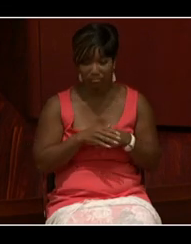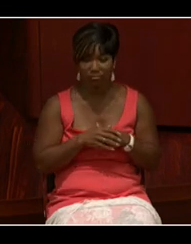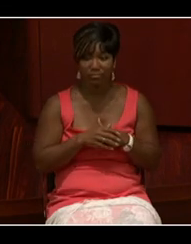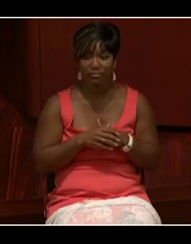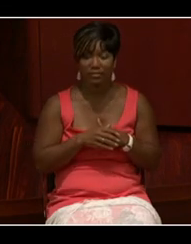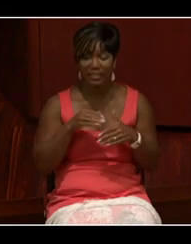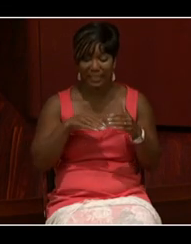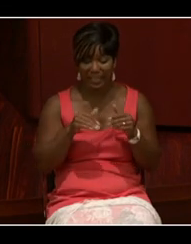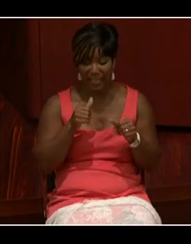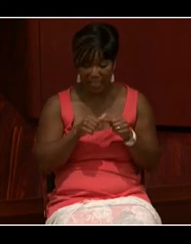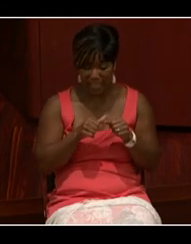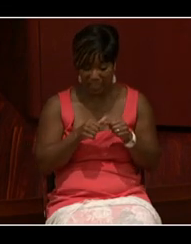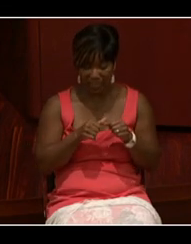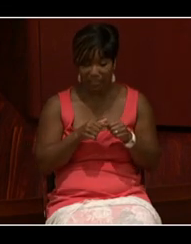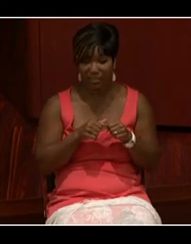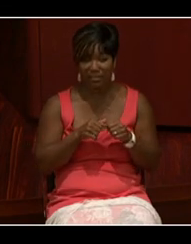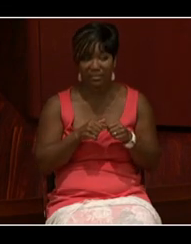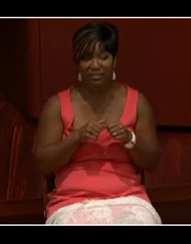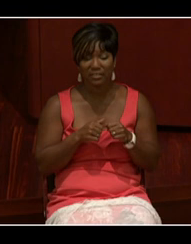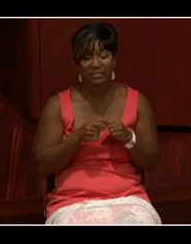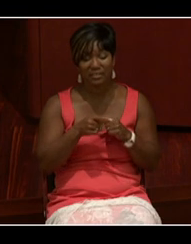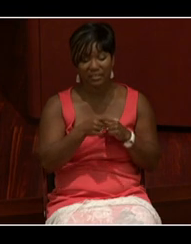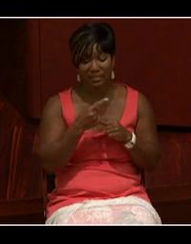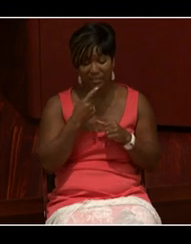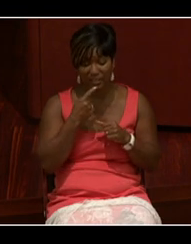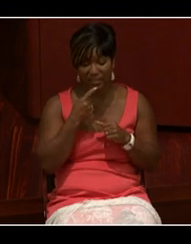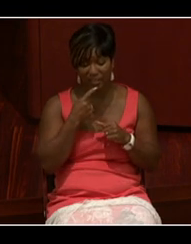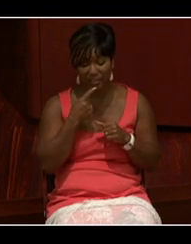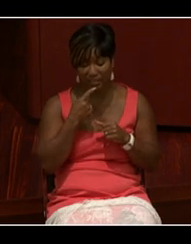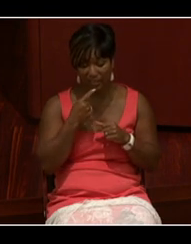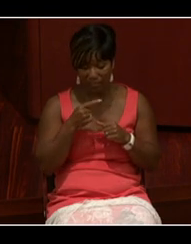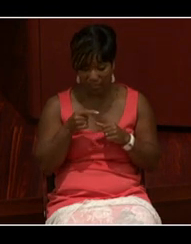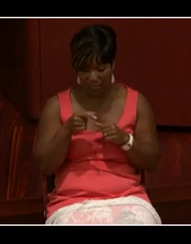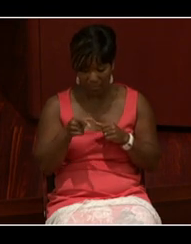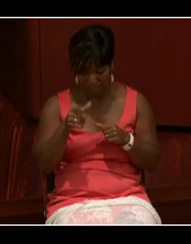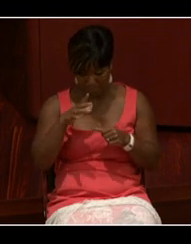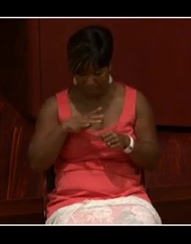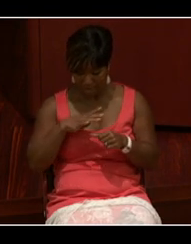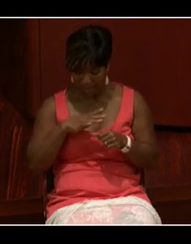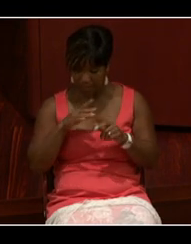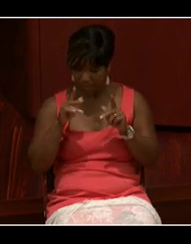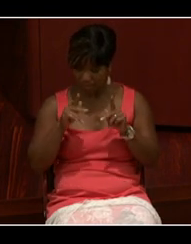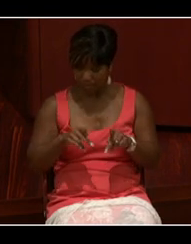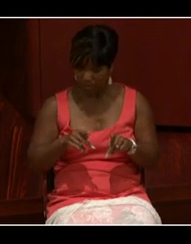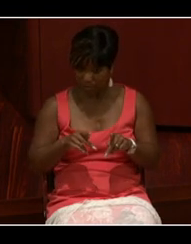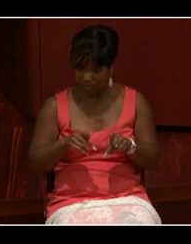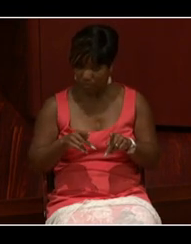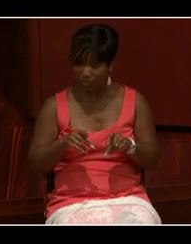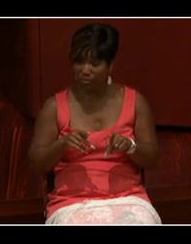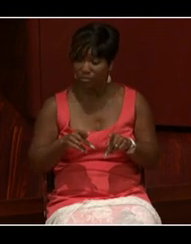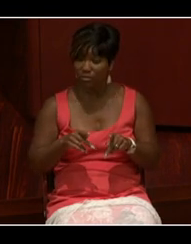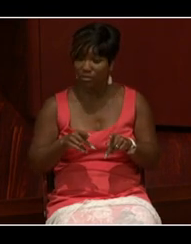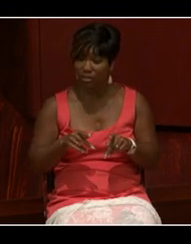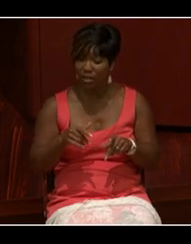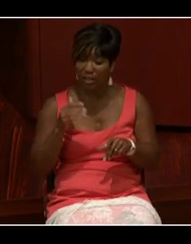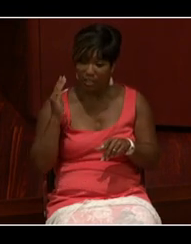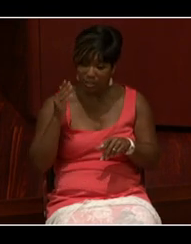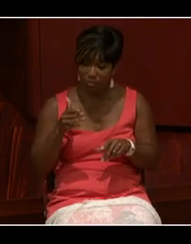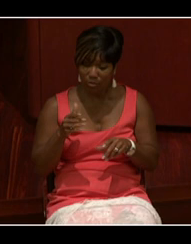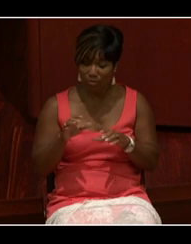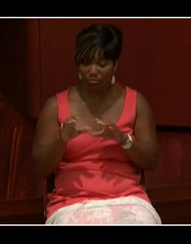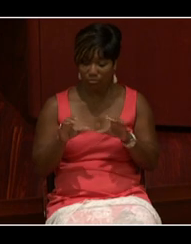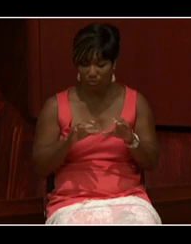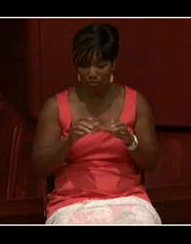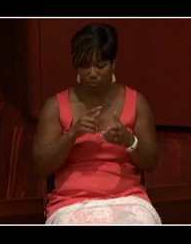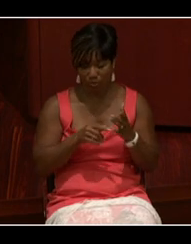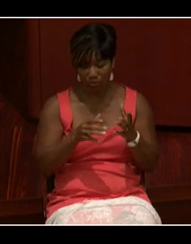letter, Trapp stated that Groom was an outstanding citizen who could, quote, never willfully violate the law, end quote. And he